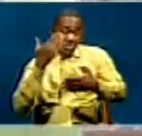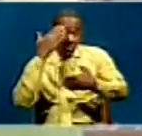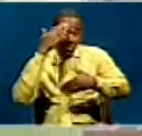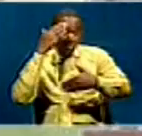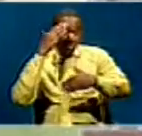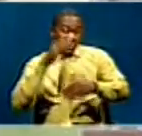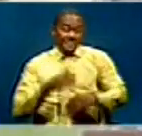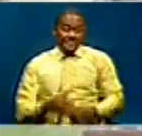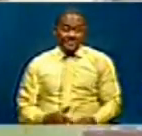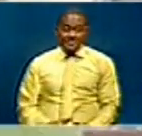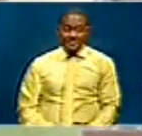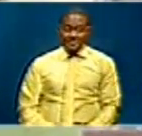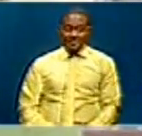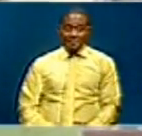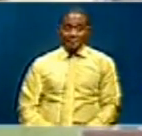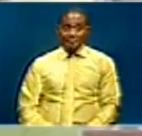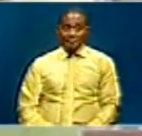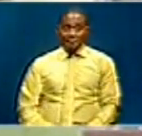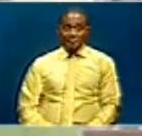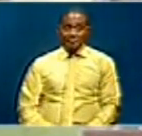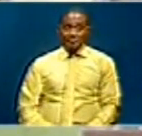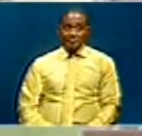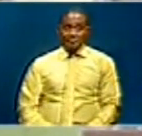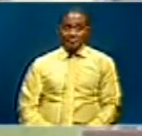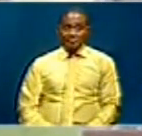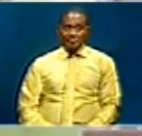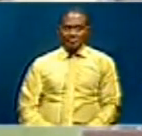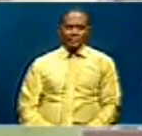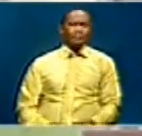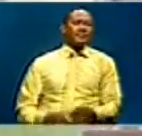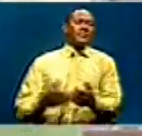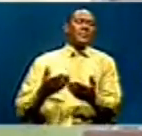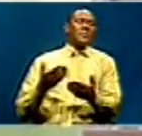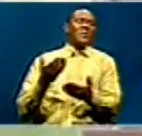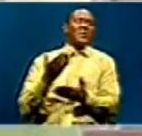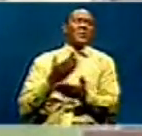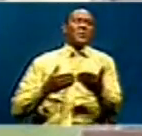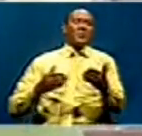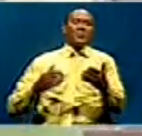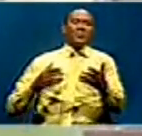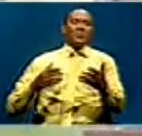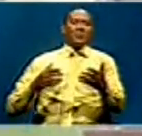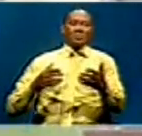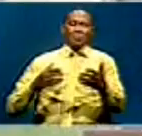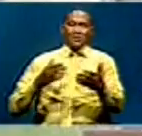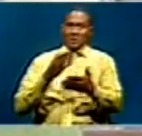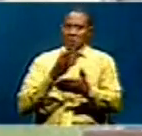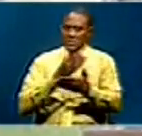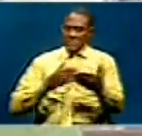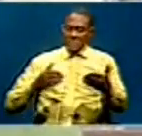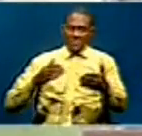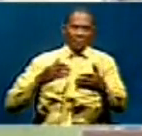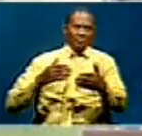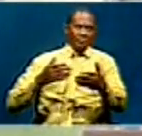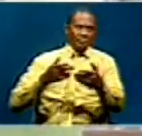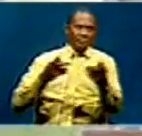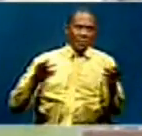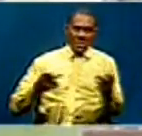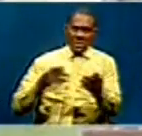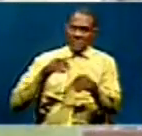known. We may recall that in some places they send you the registration form in the